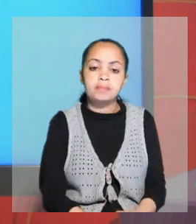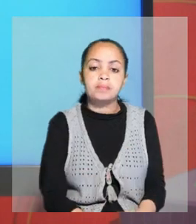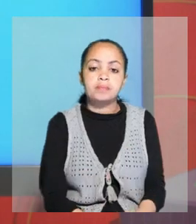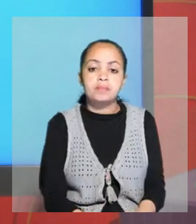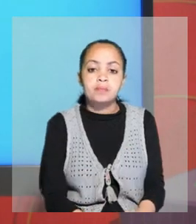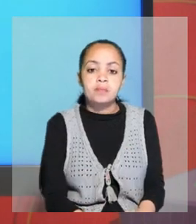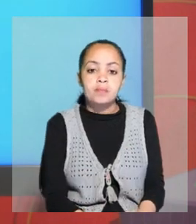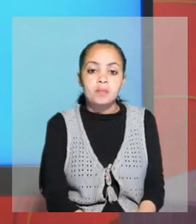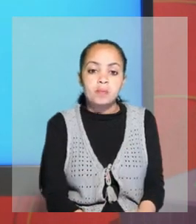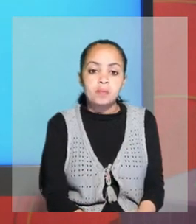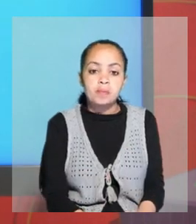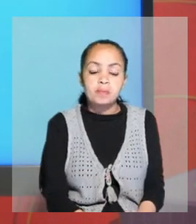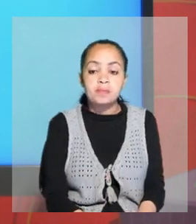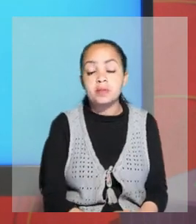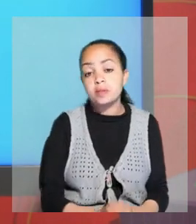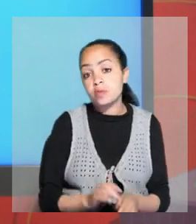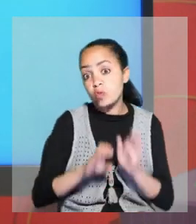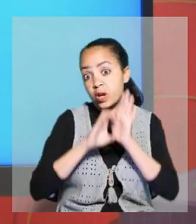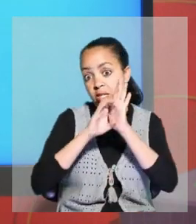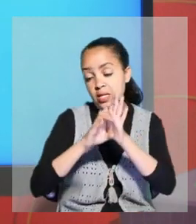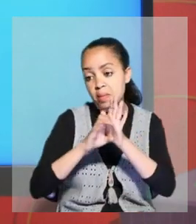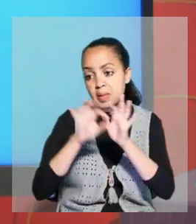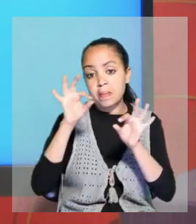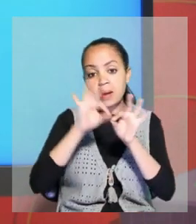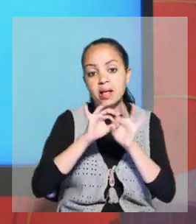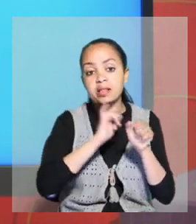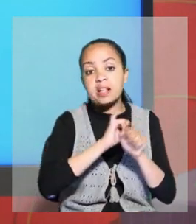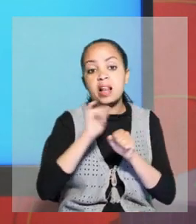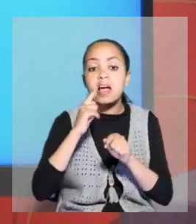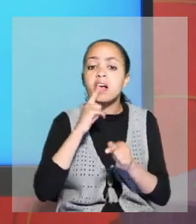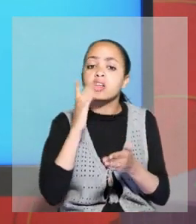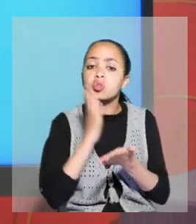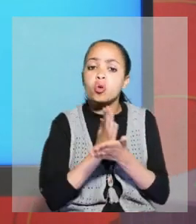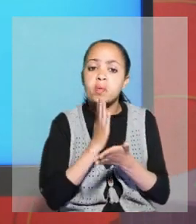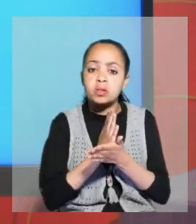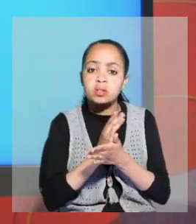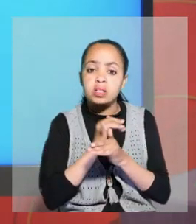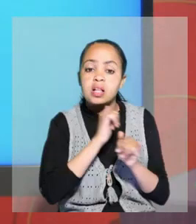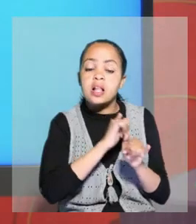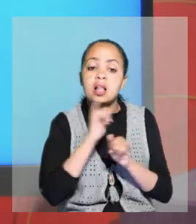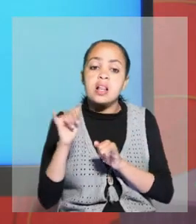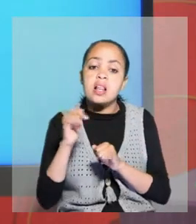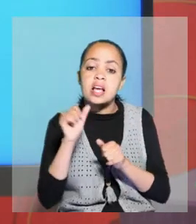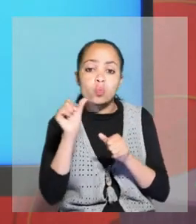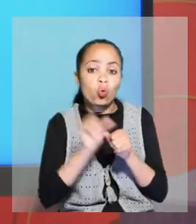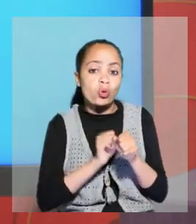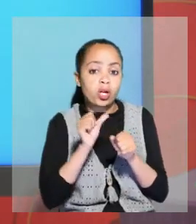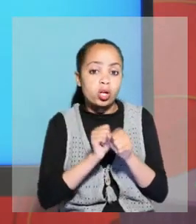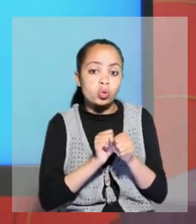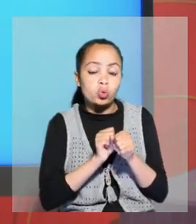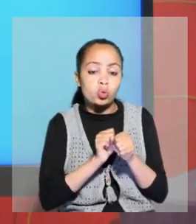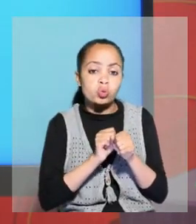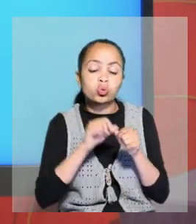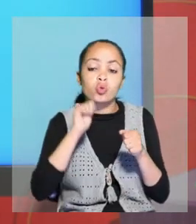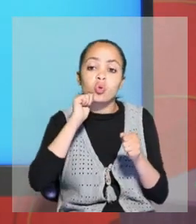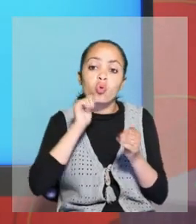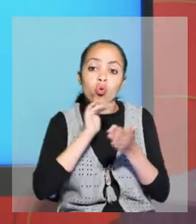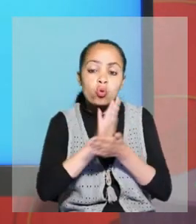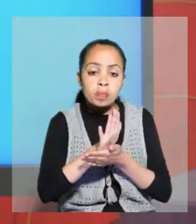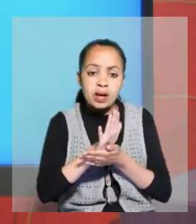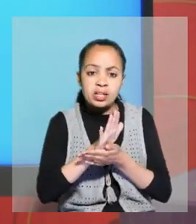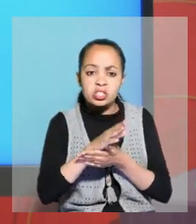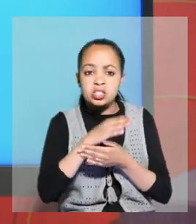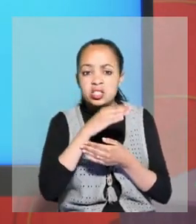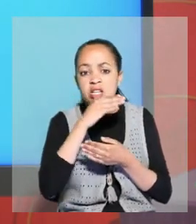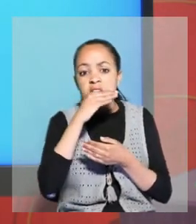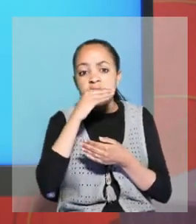For example, plant just like tomatoes, plant like potatoes, spinach,